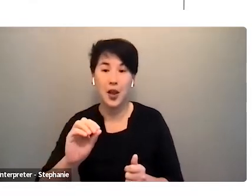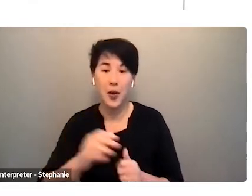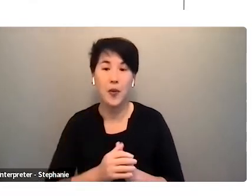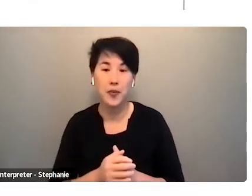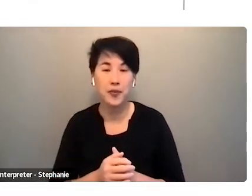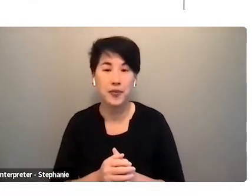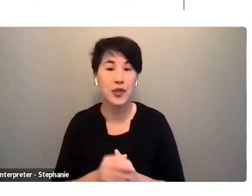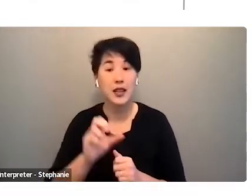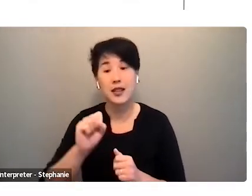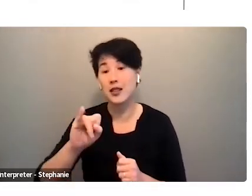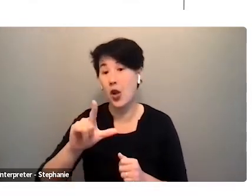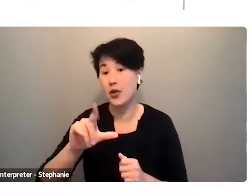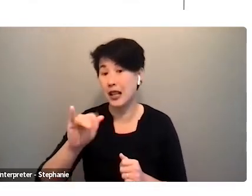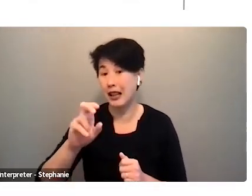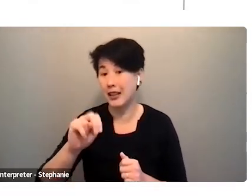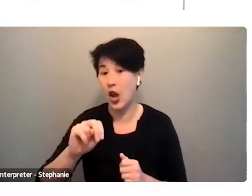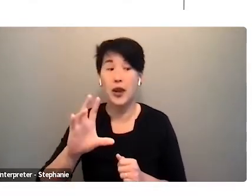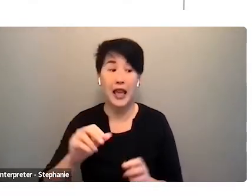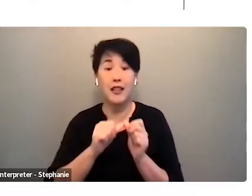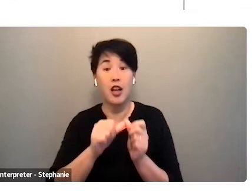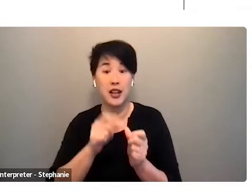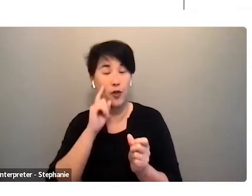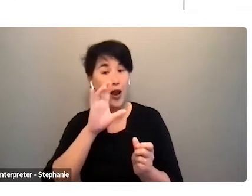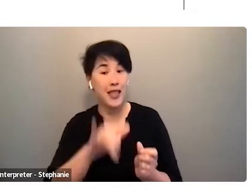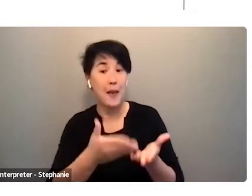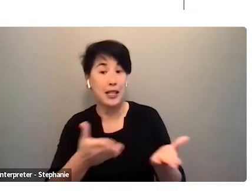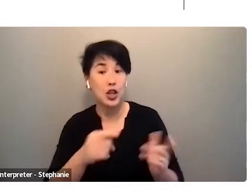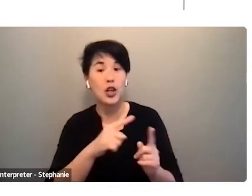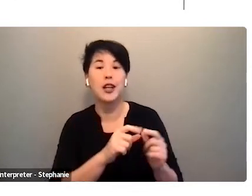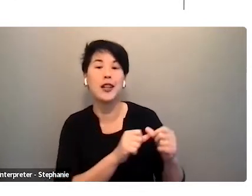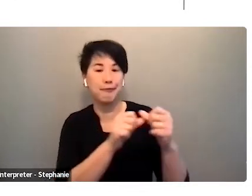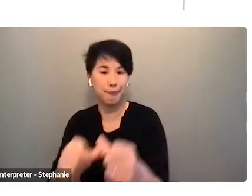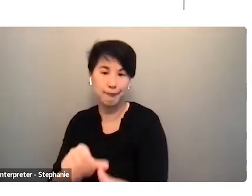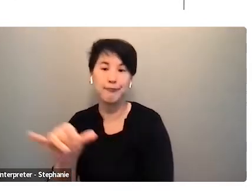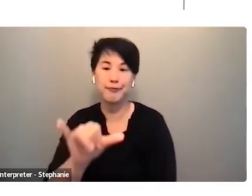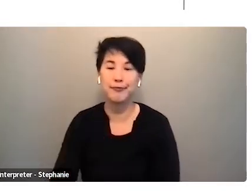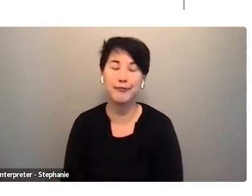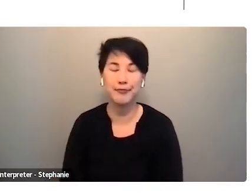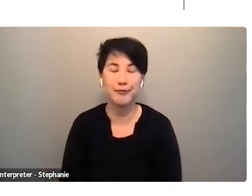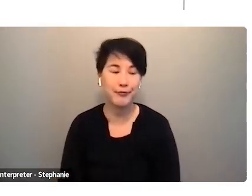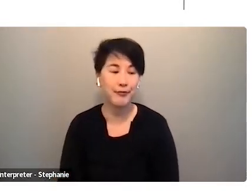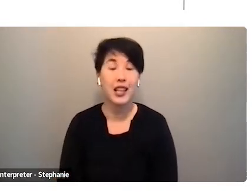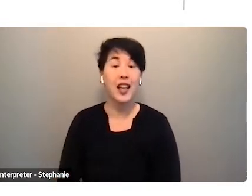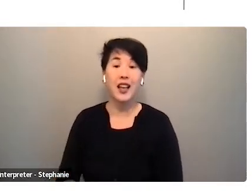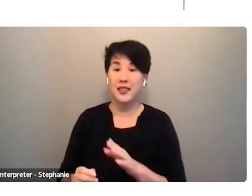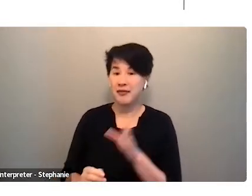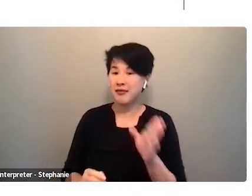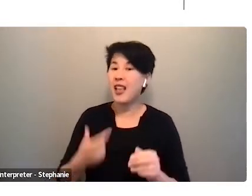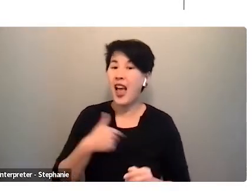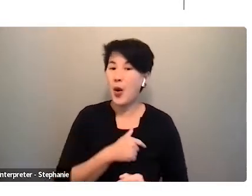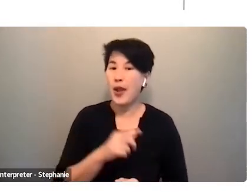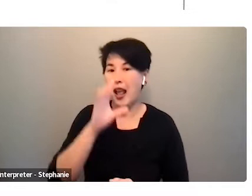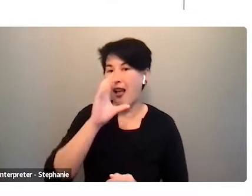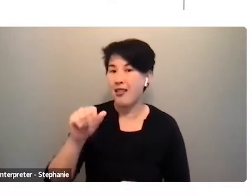to silicone, but the longevity of the material aligns with the product lifespan. Yeah, and we were just drawn also to pasties